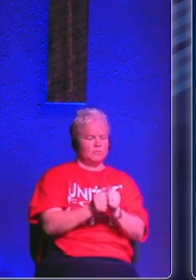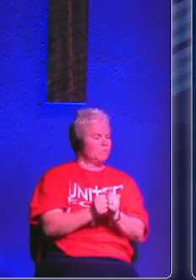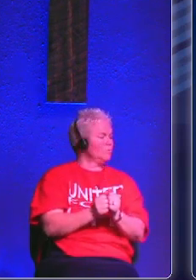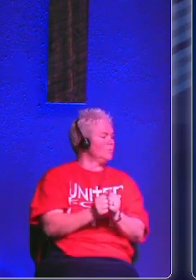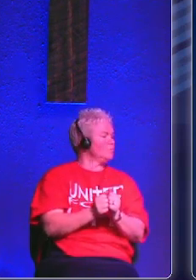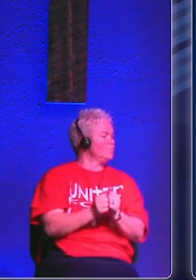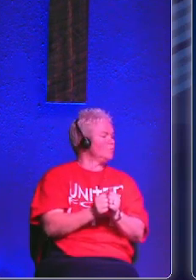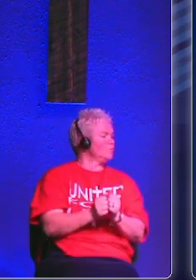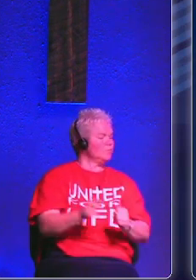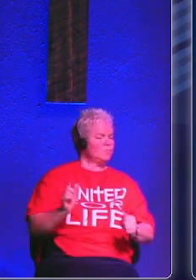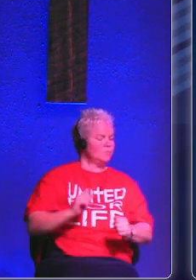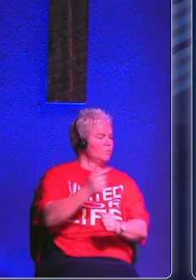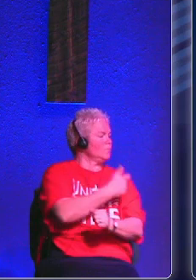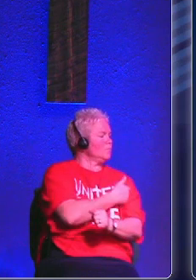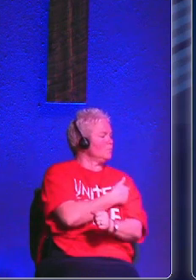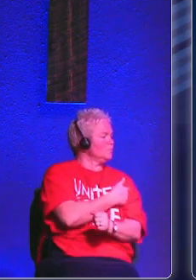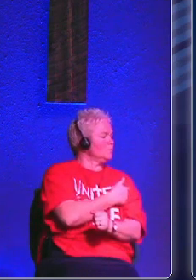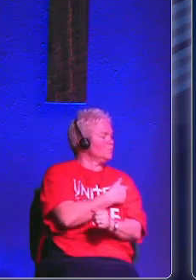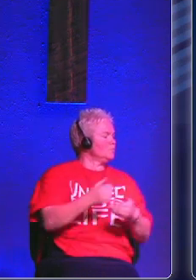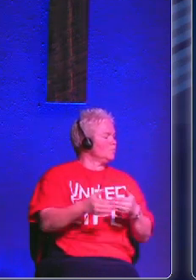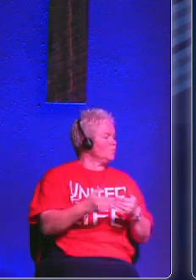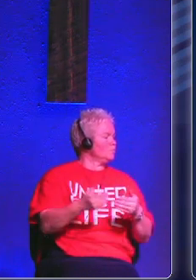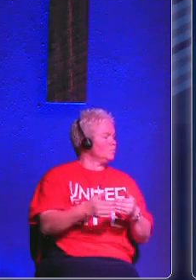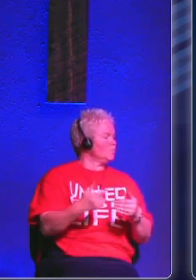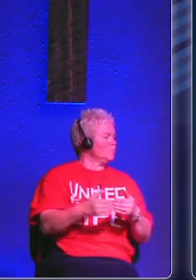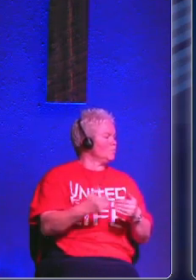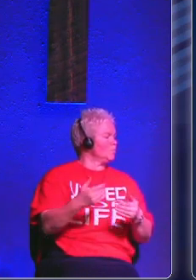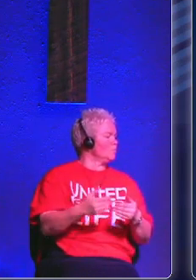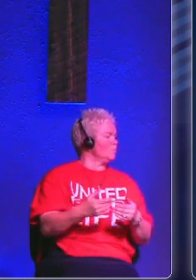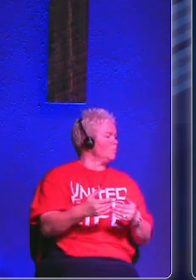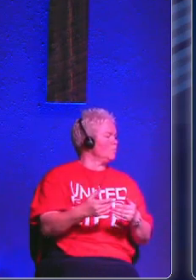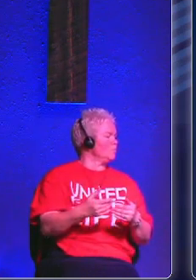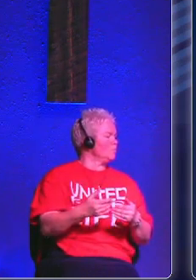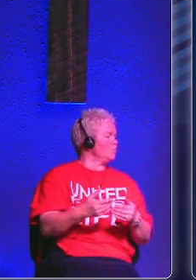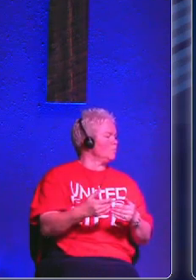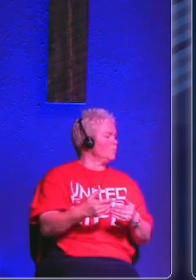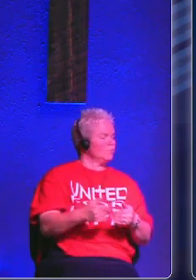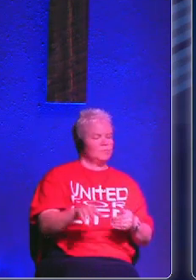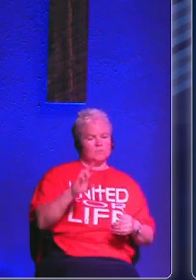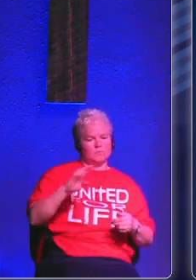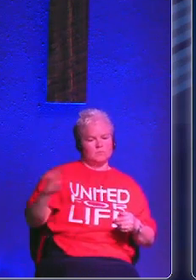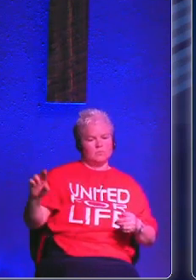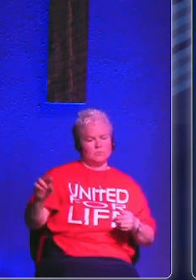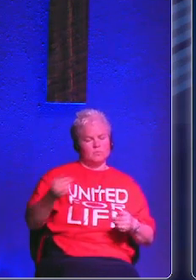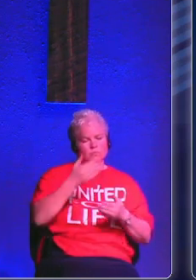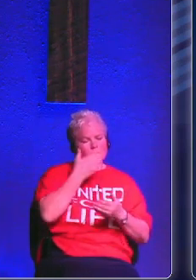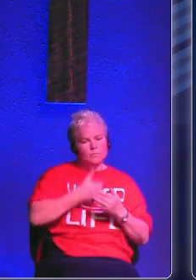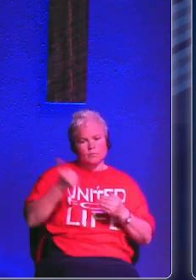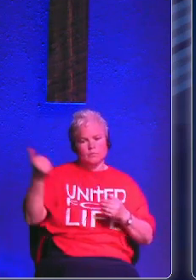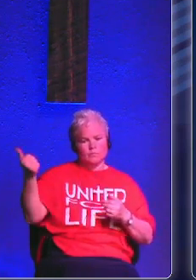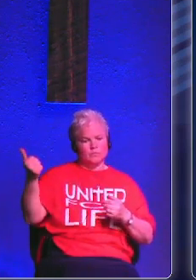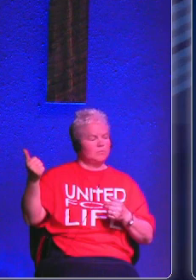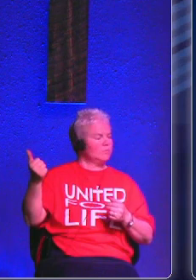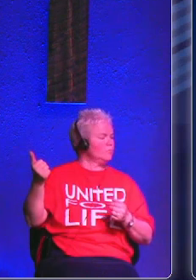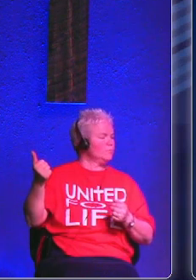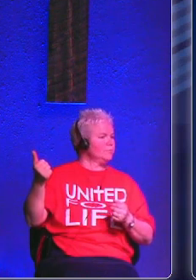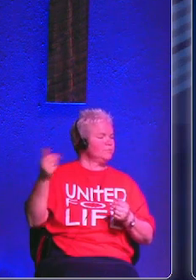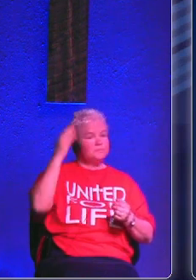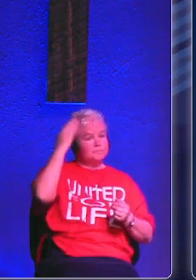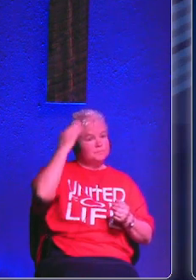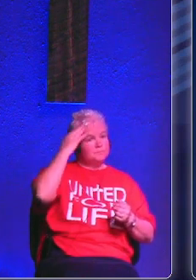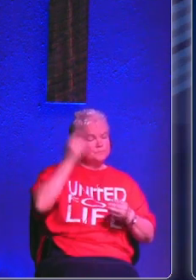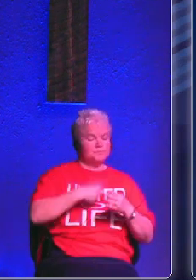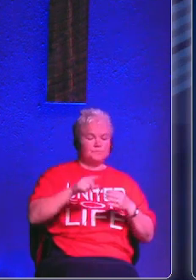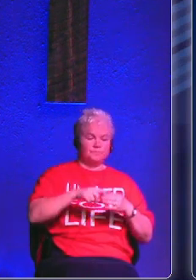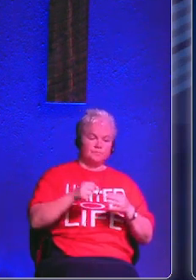for them as well as for us, easy is rarely the right or the best option. Think back in